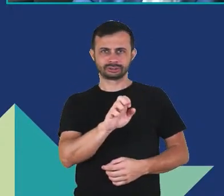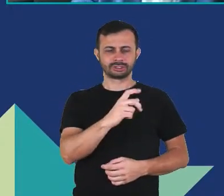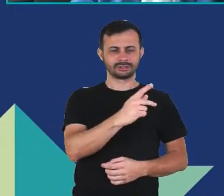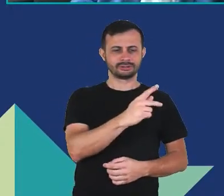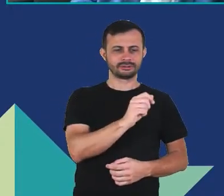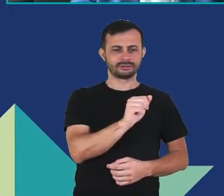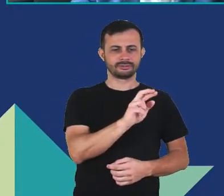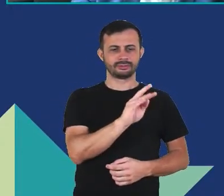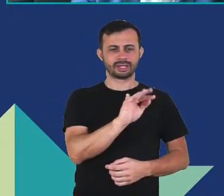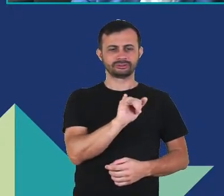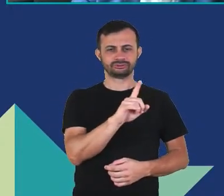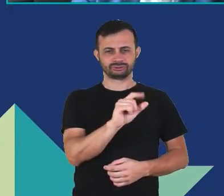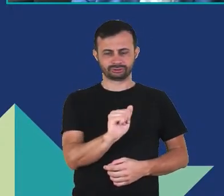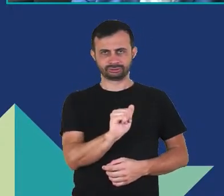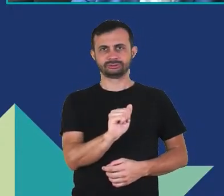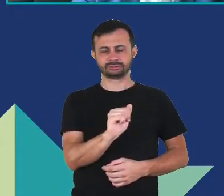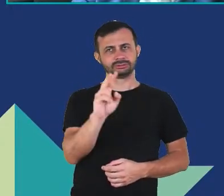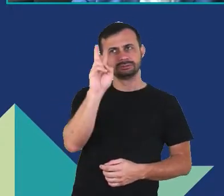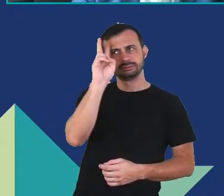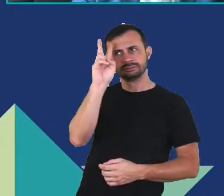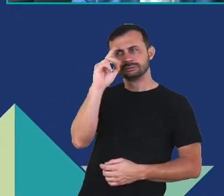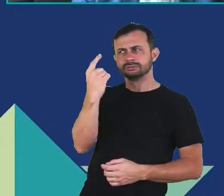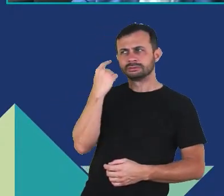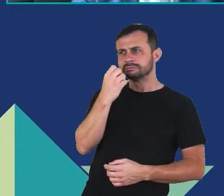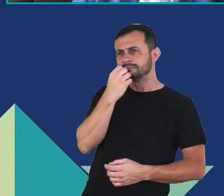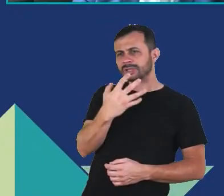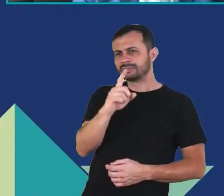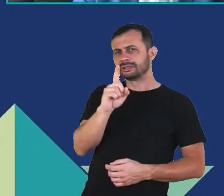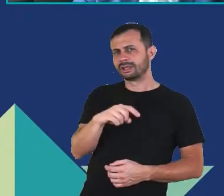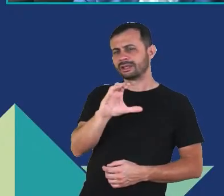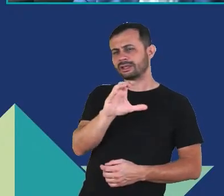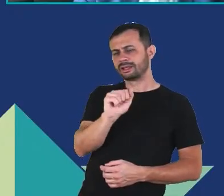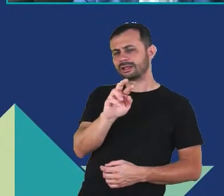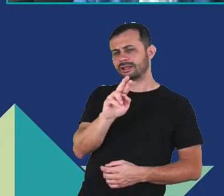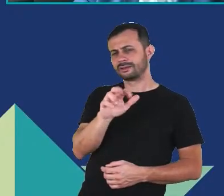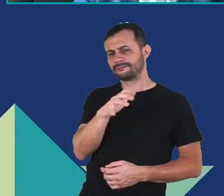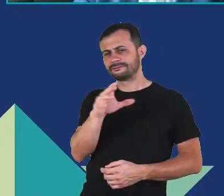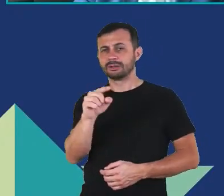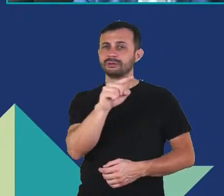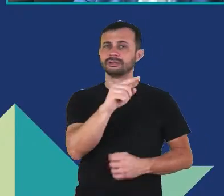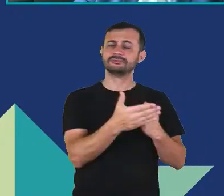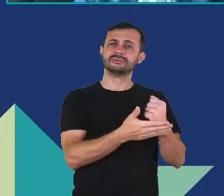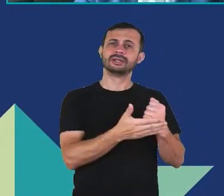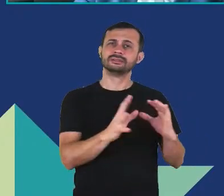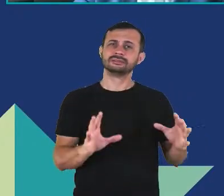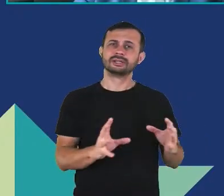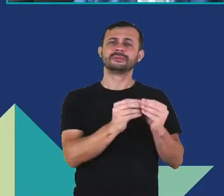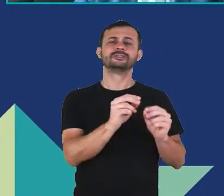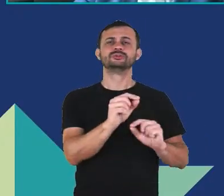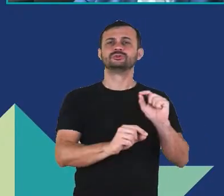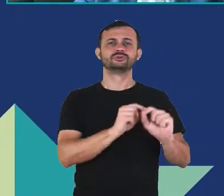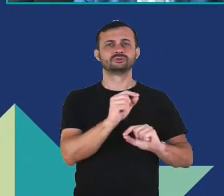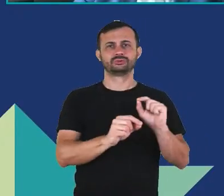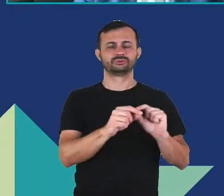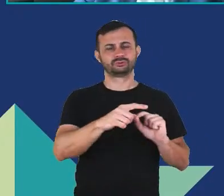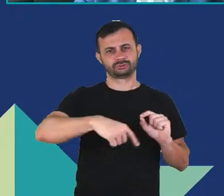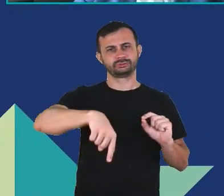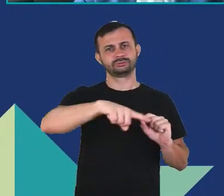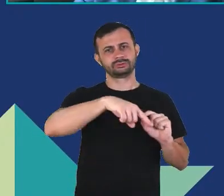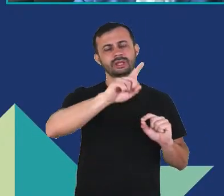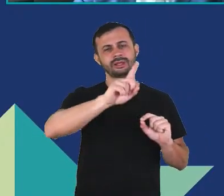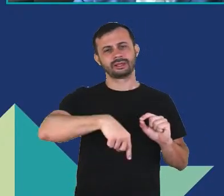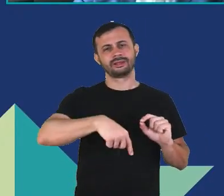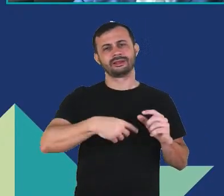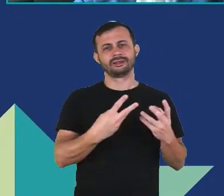So with these are basically amazing engineering feats, and kudos